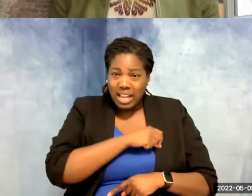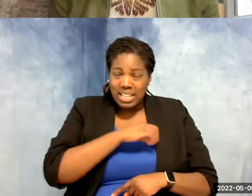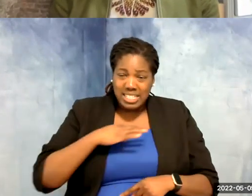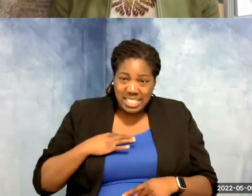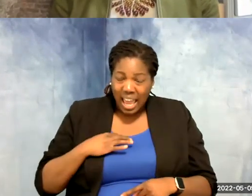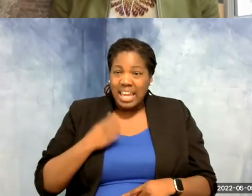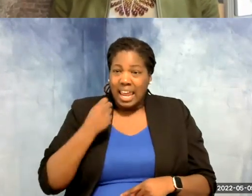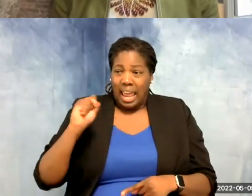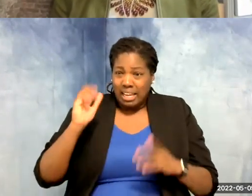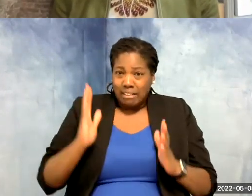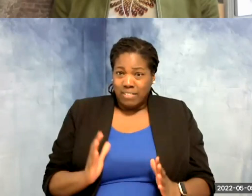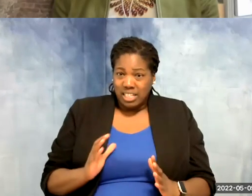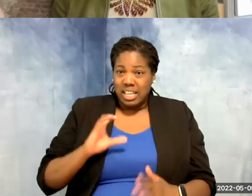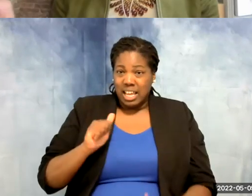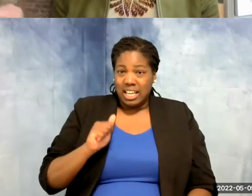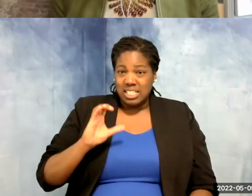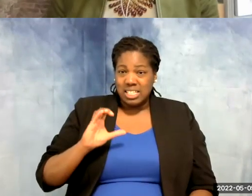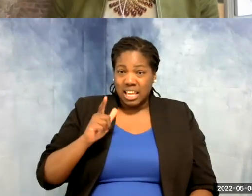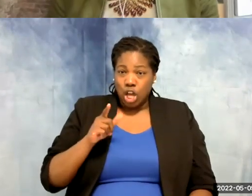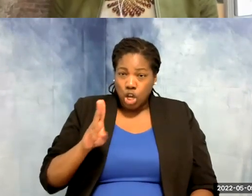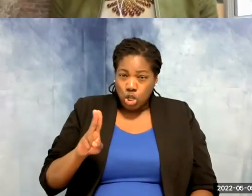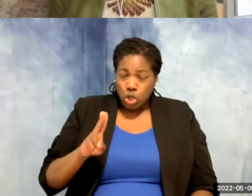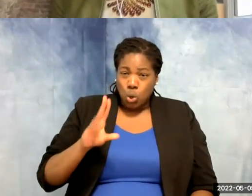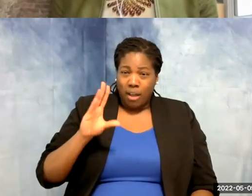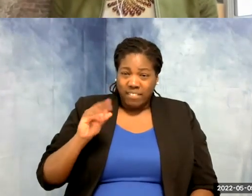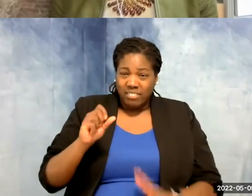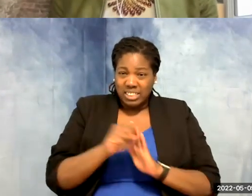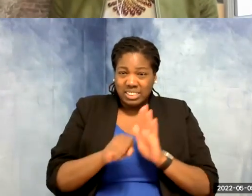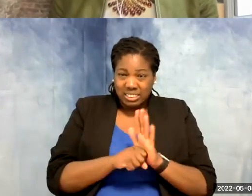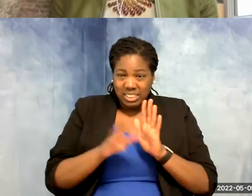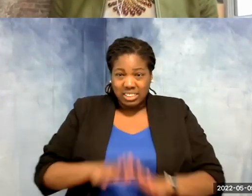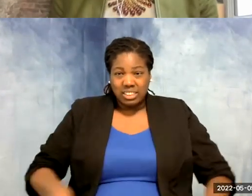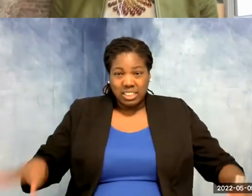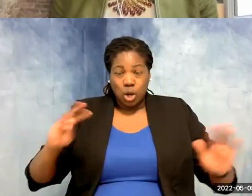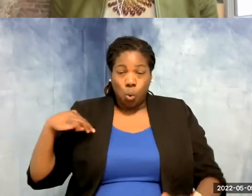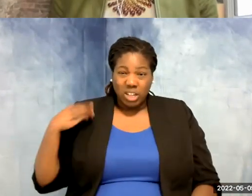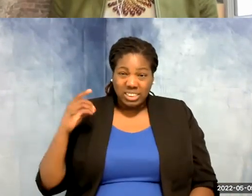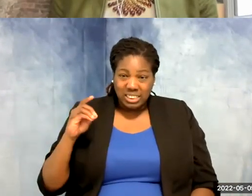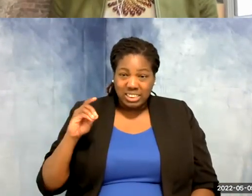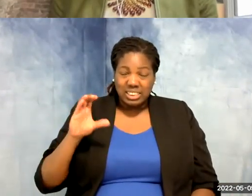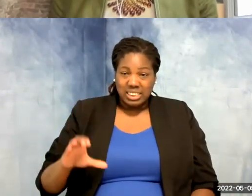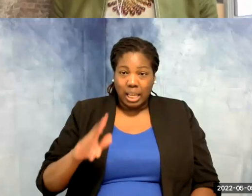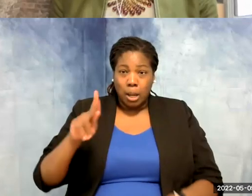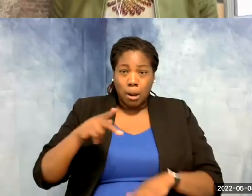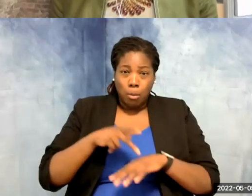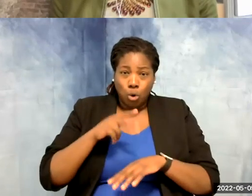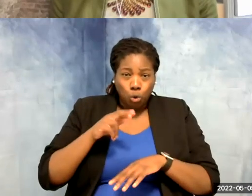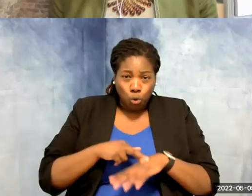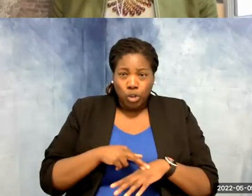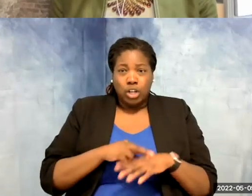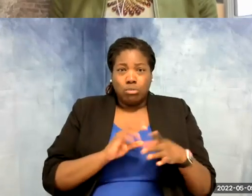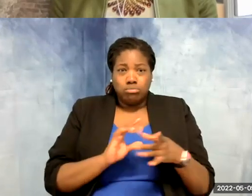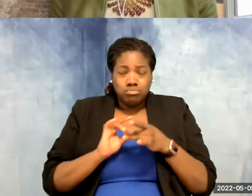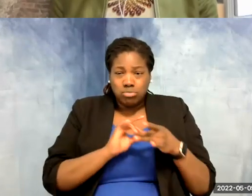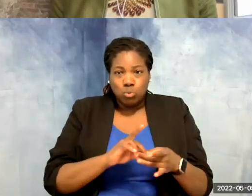activists, that the ACLU, with our 50 state, Washington, D.C., and Puerto Rico affiliates, are just incredibly